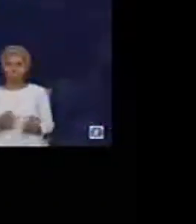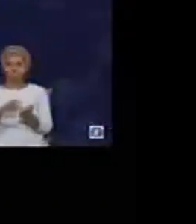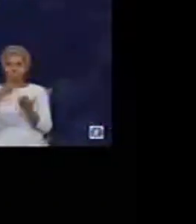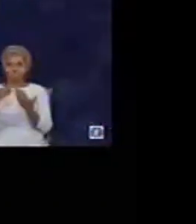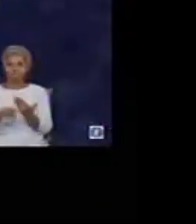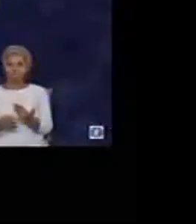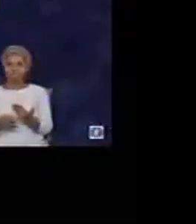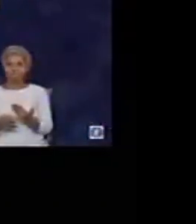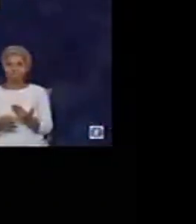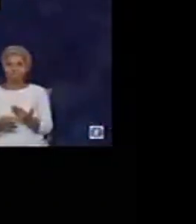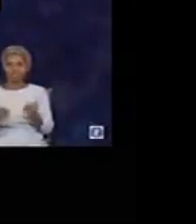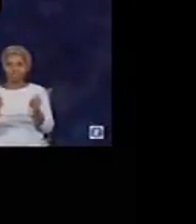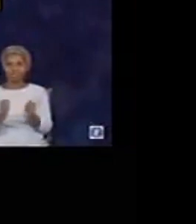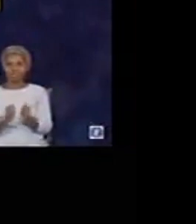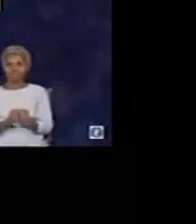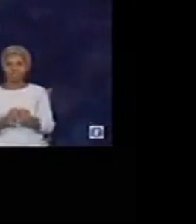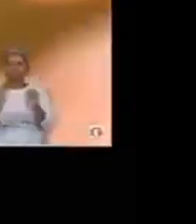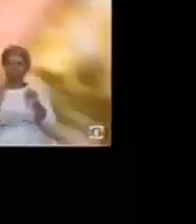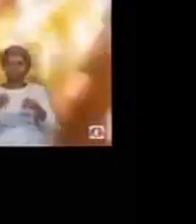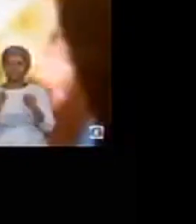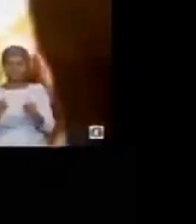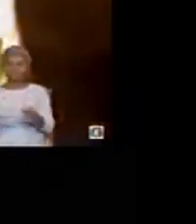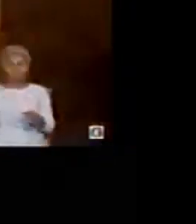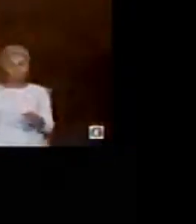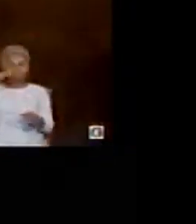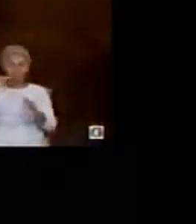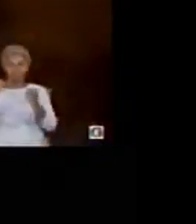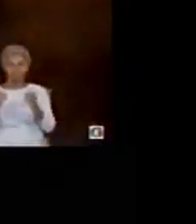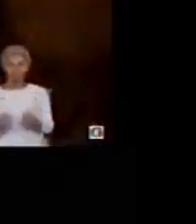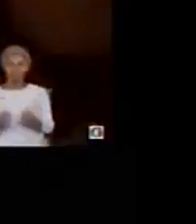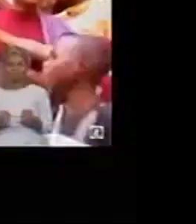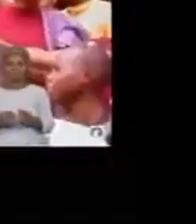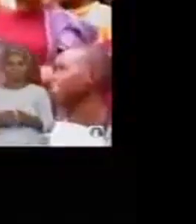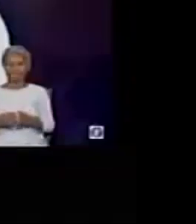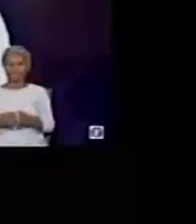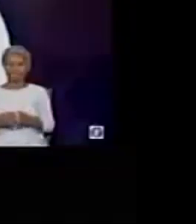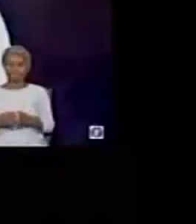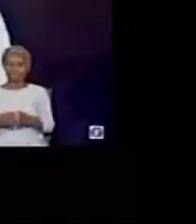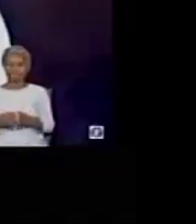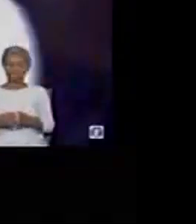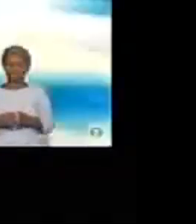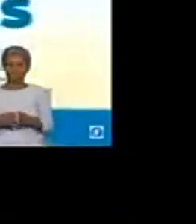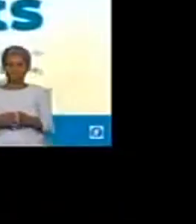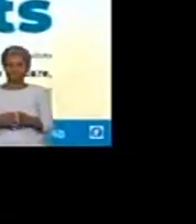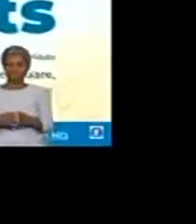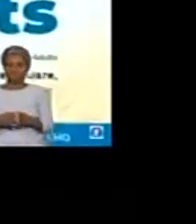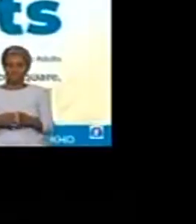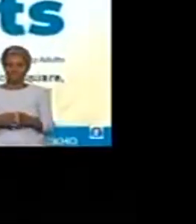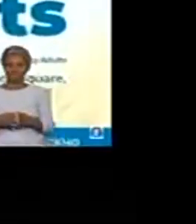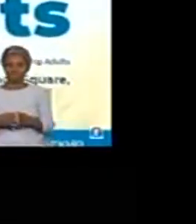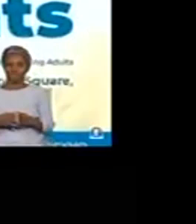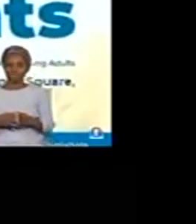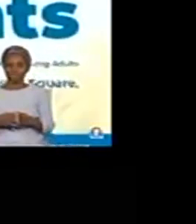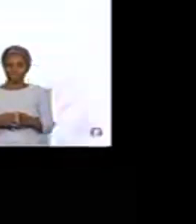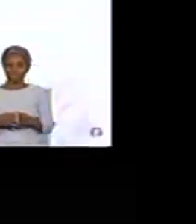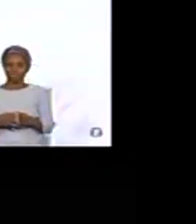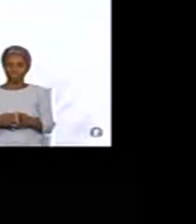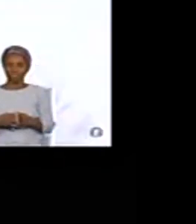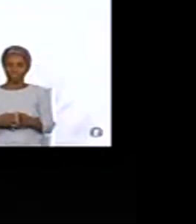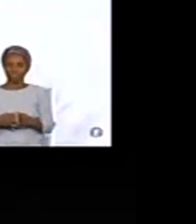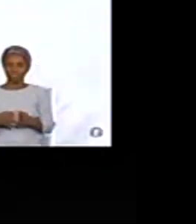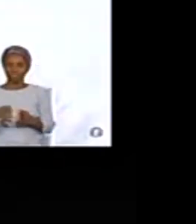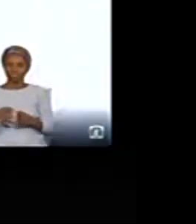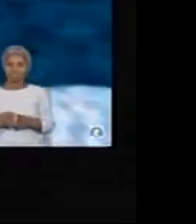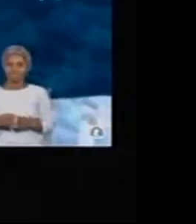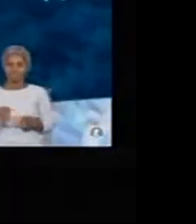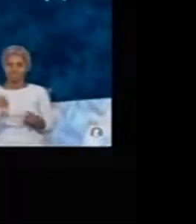enabling grace and power for the end time harvest. The youth aren't left behind as they are moving upward to higher heights with the